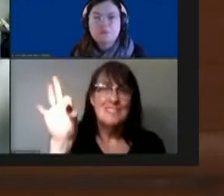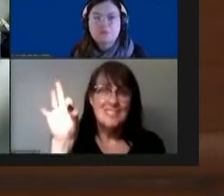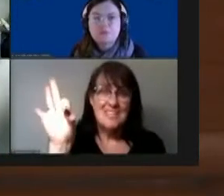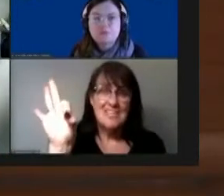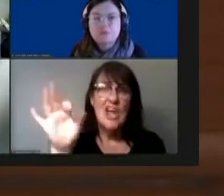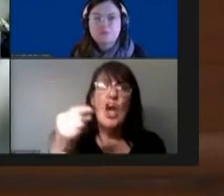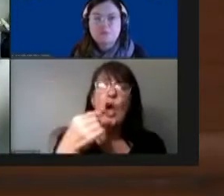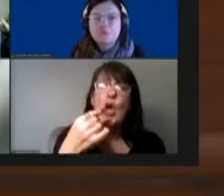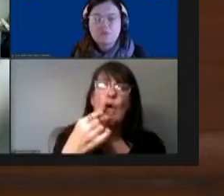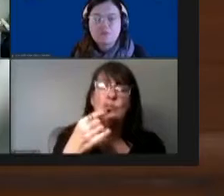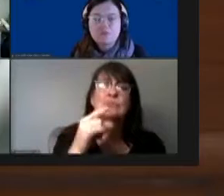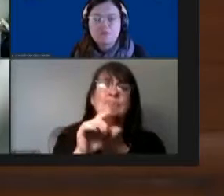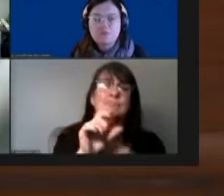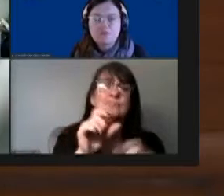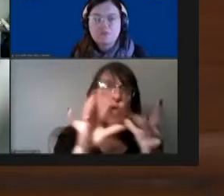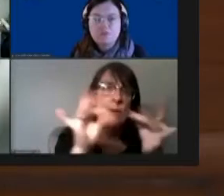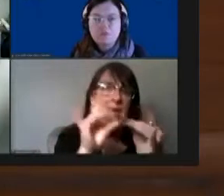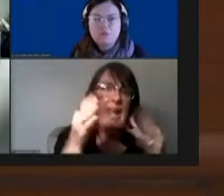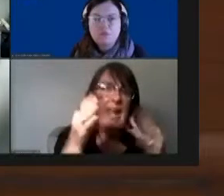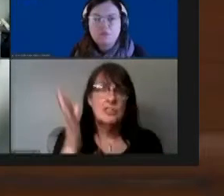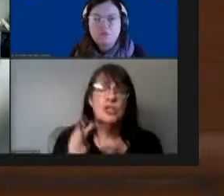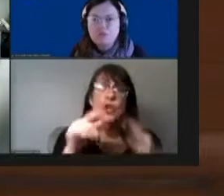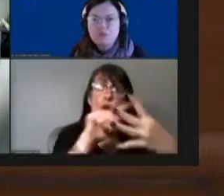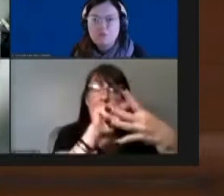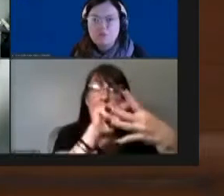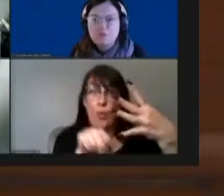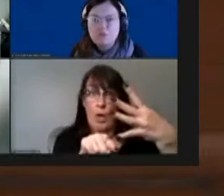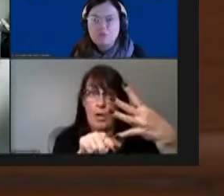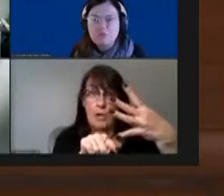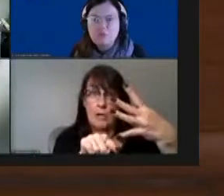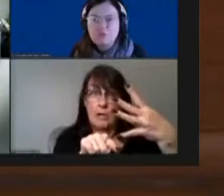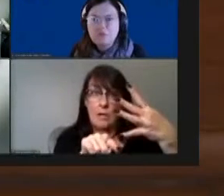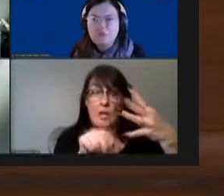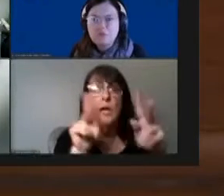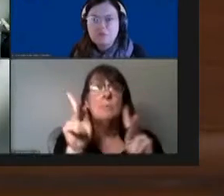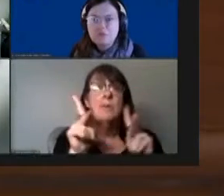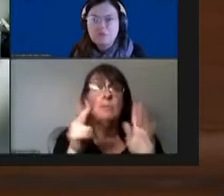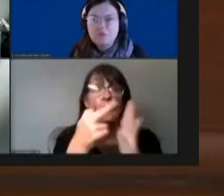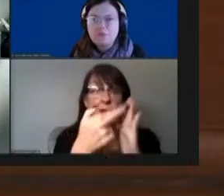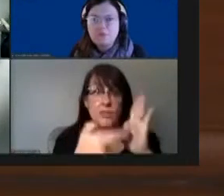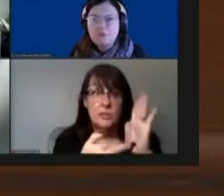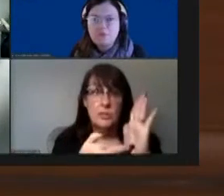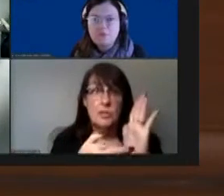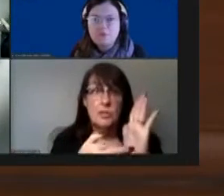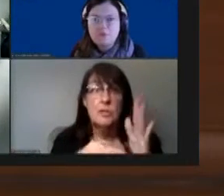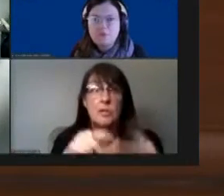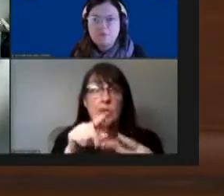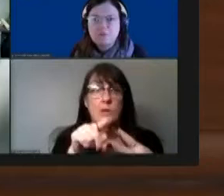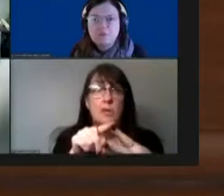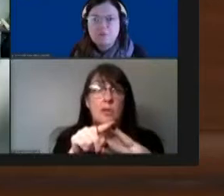registered guests. I have 4 registered guests. The first guest I have is